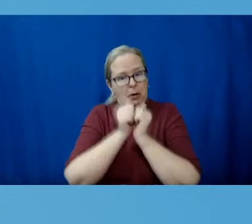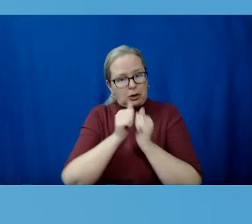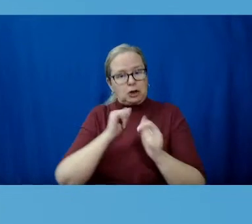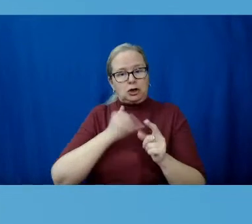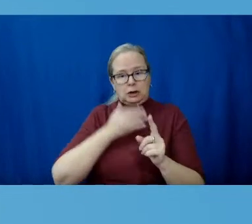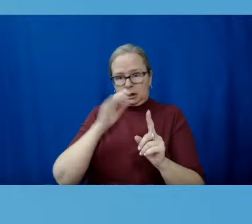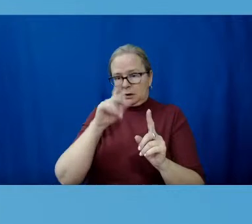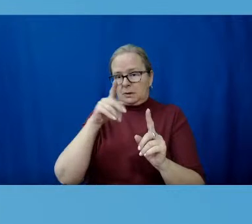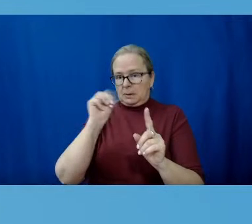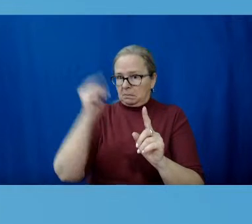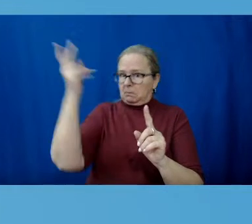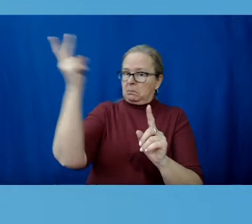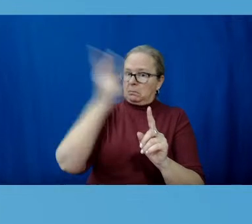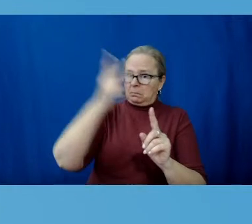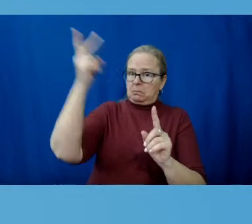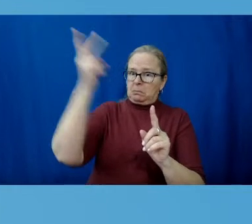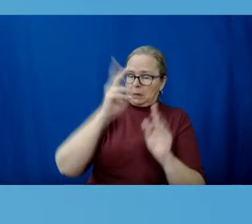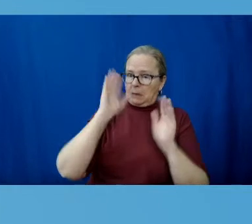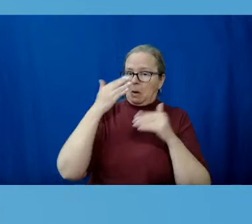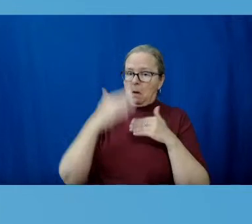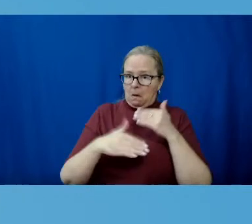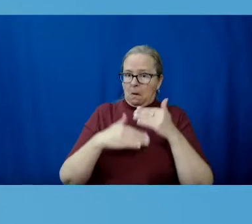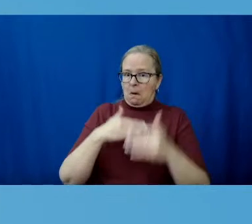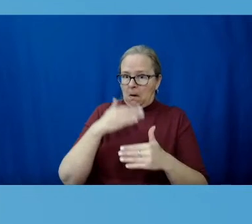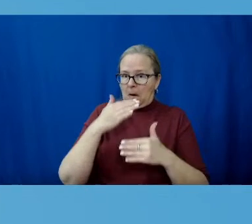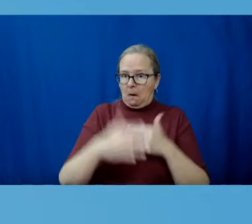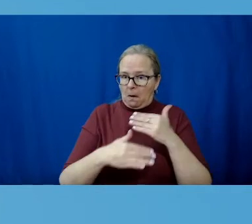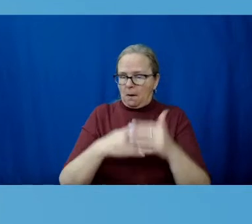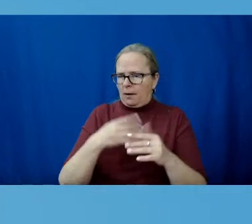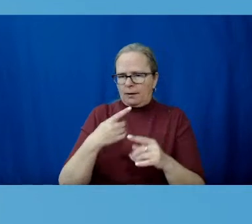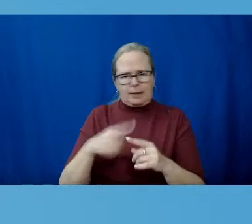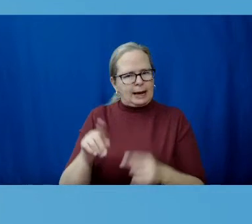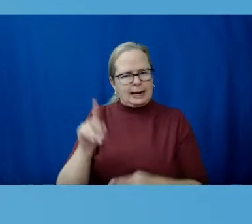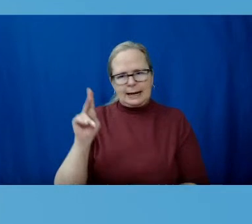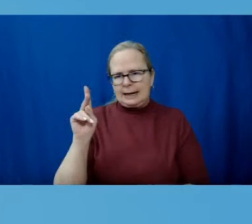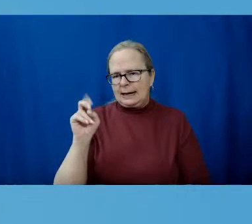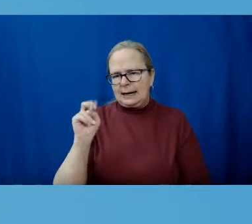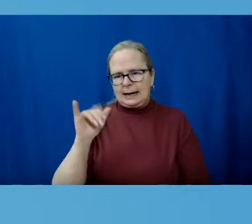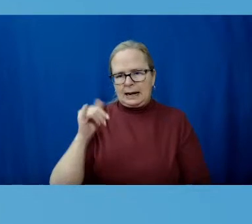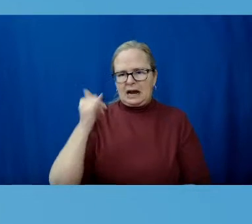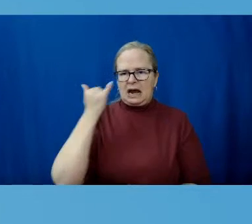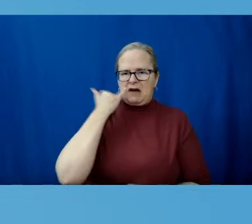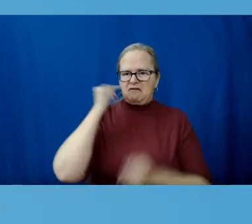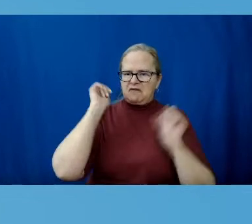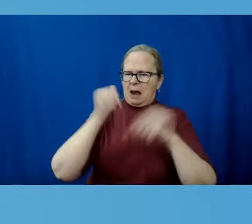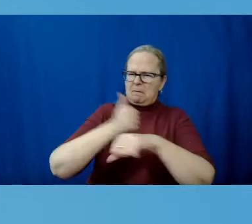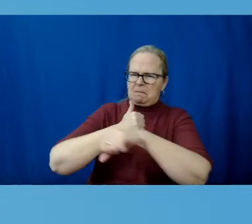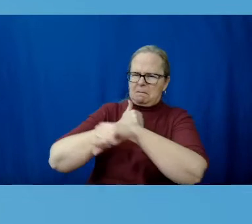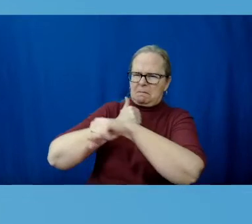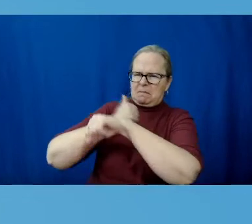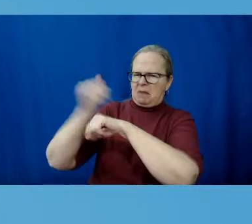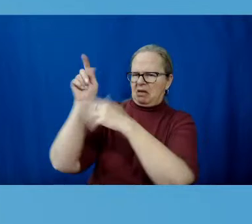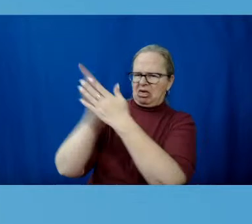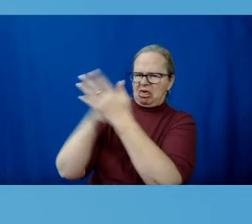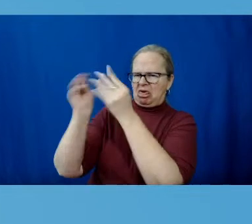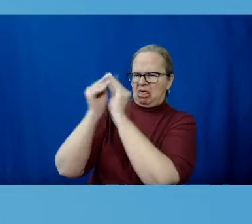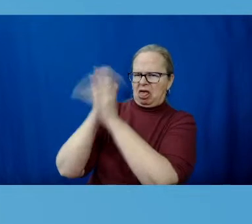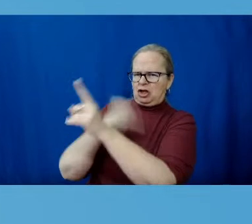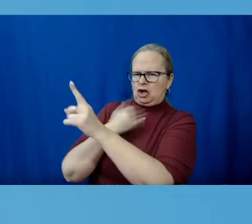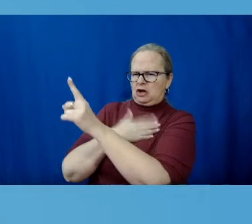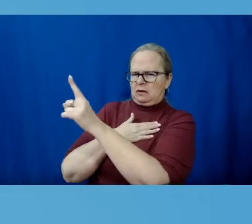Trudeau. And so this has, of course, caused a problem. And again, this goes back to his base. I've talked to people in his base, very